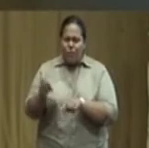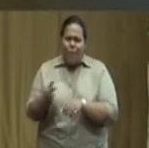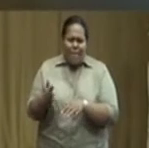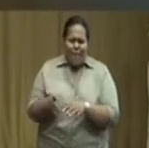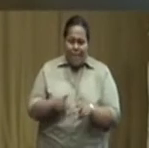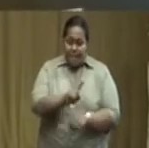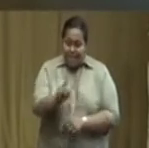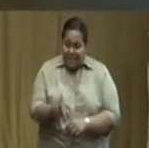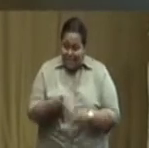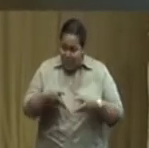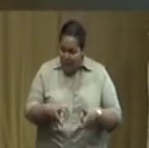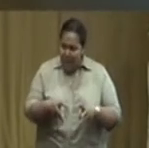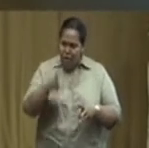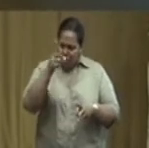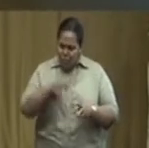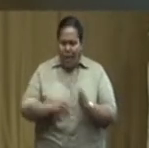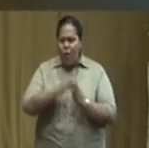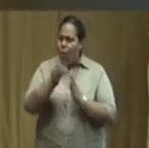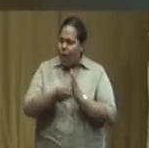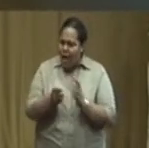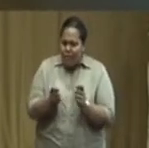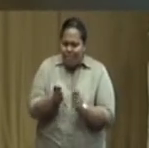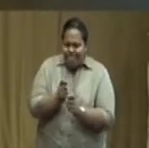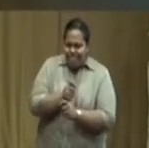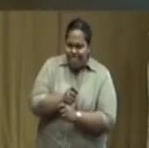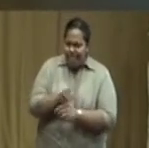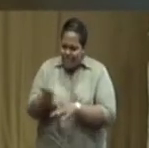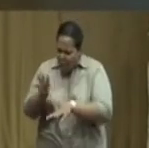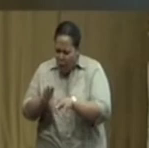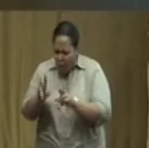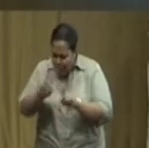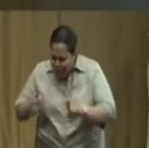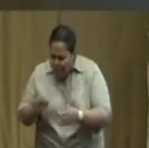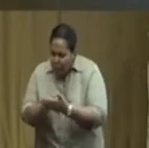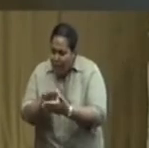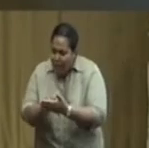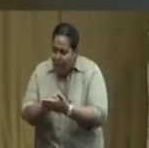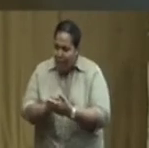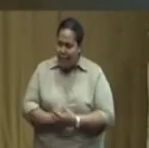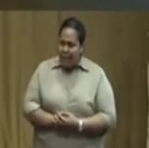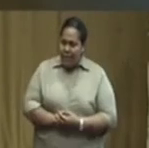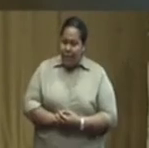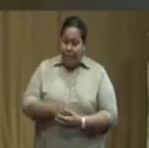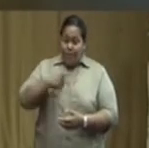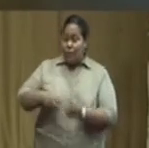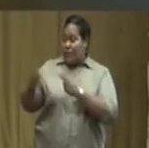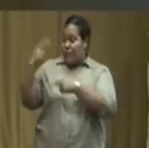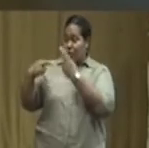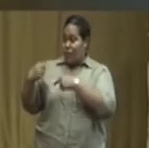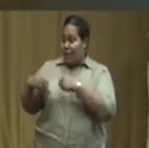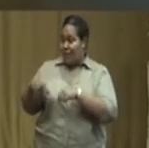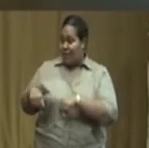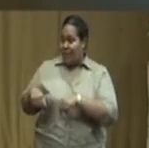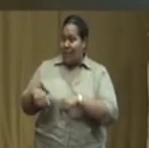are in the world. But it is a problem with, say, literature or history, which are still deeply